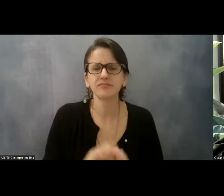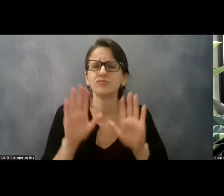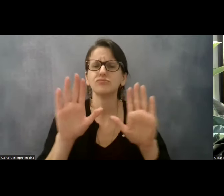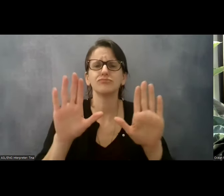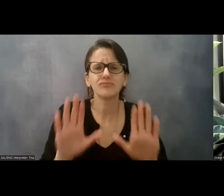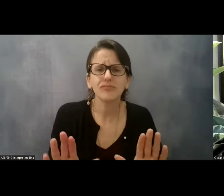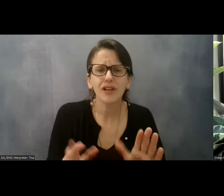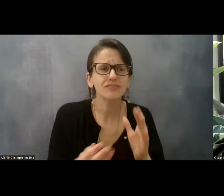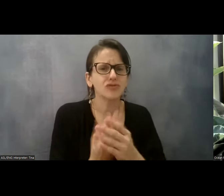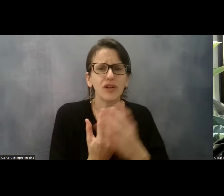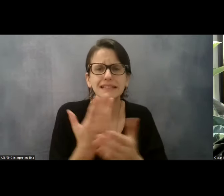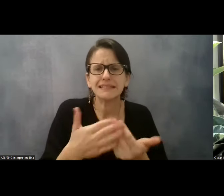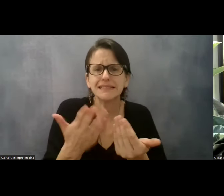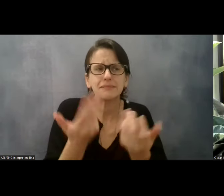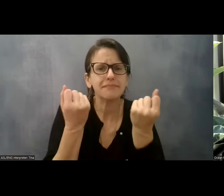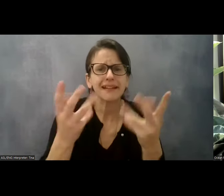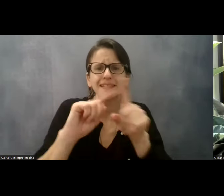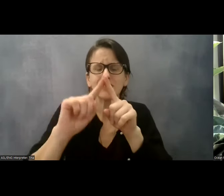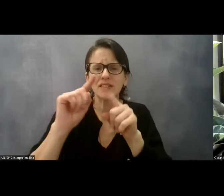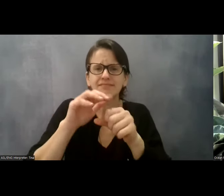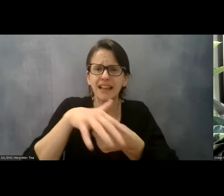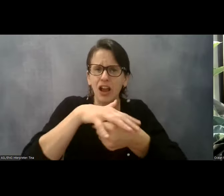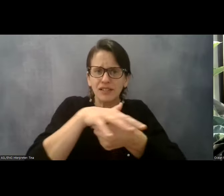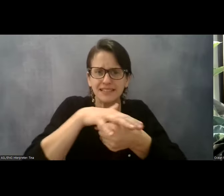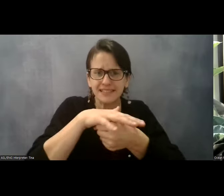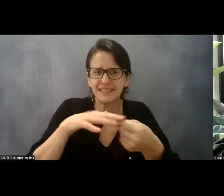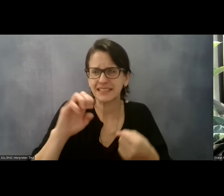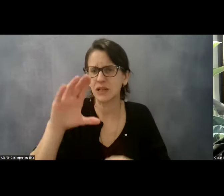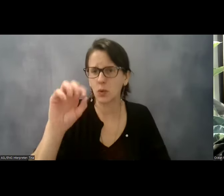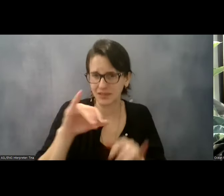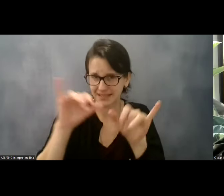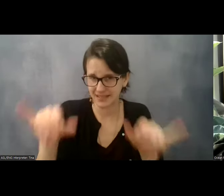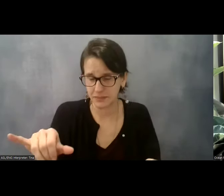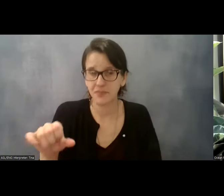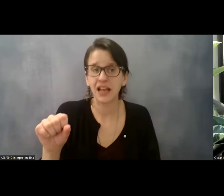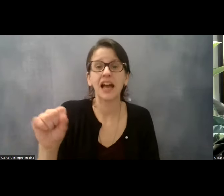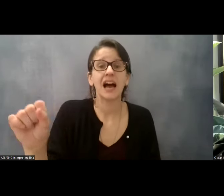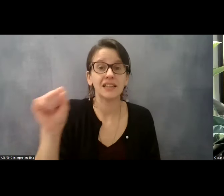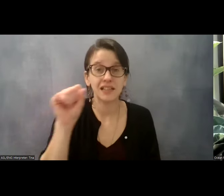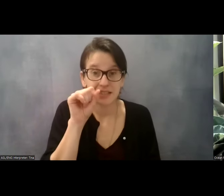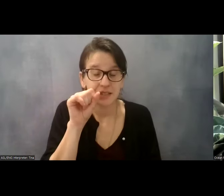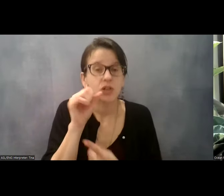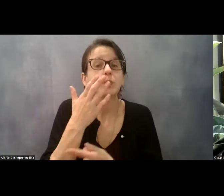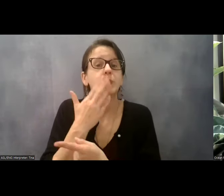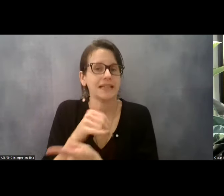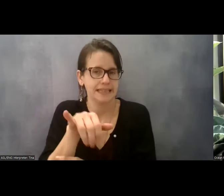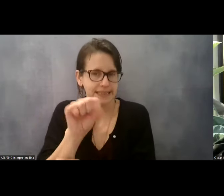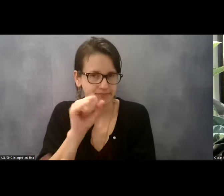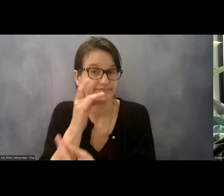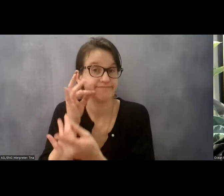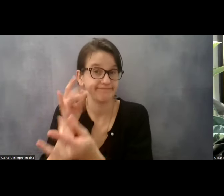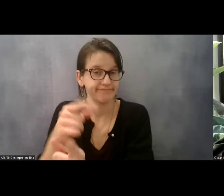different ecosystems, and carrots have incredible health benefits. They're sweet, yes. They're delicious, yes. They also may support eye